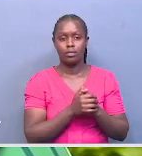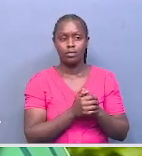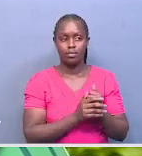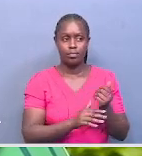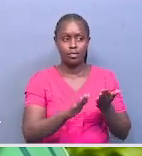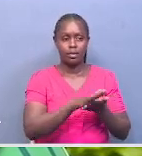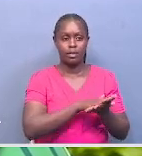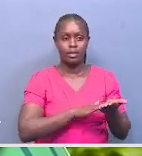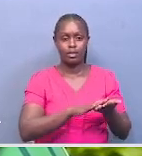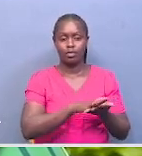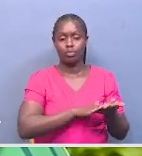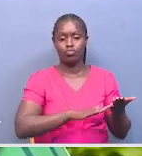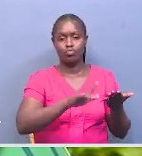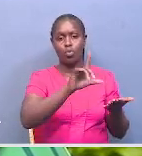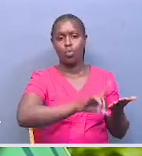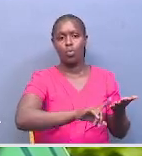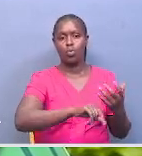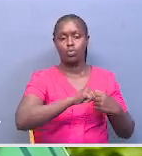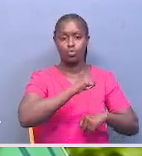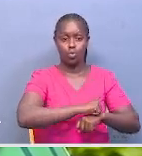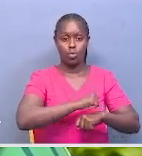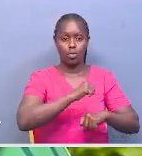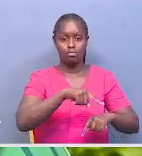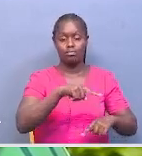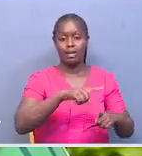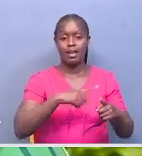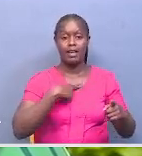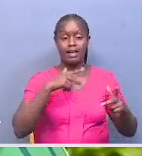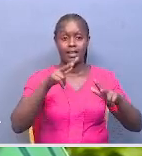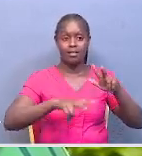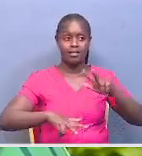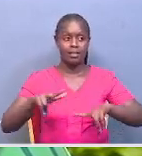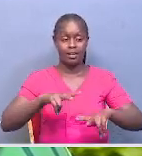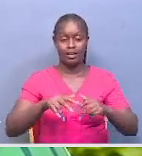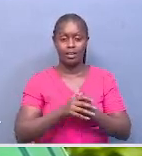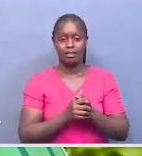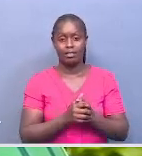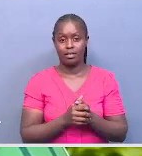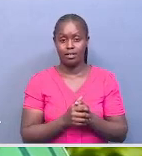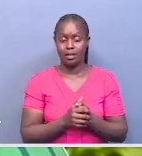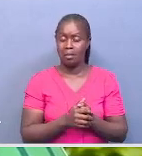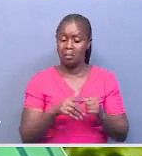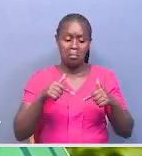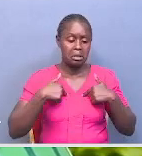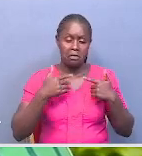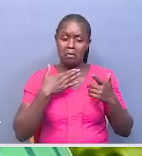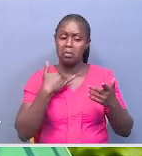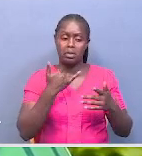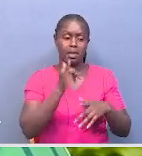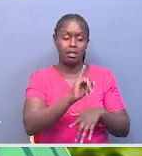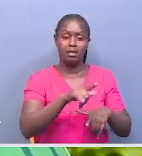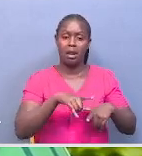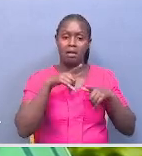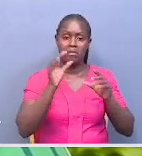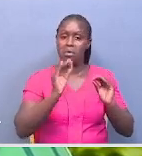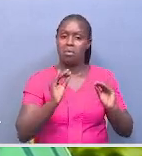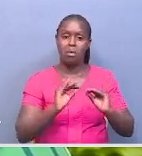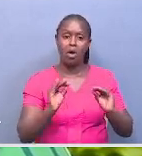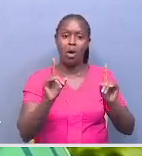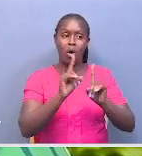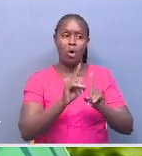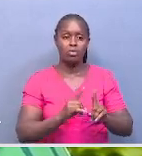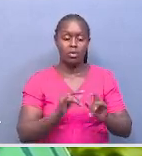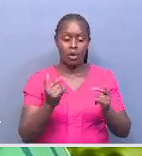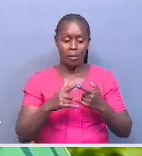basically low school here in Kirinyaga, and that was not what I really wanted. I also went to stay at